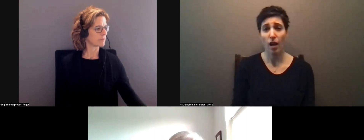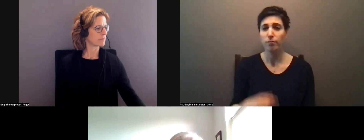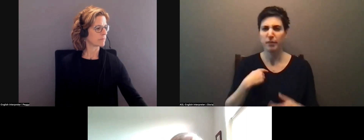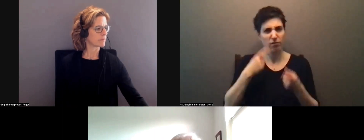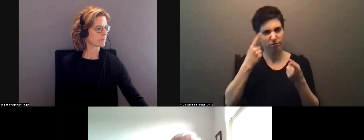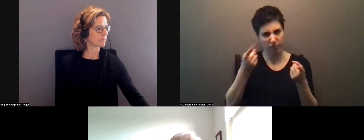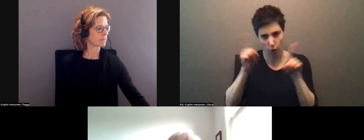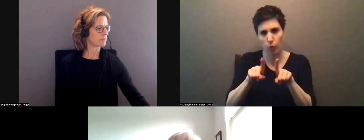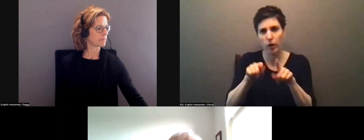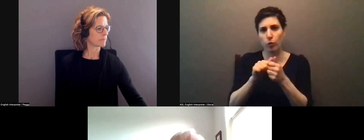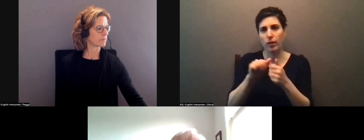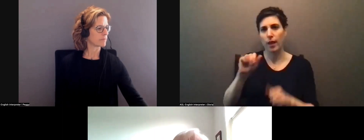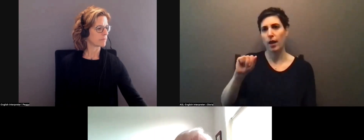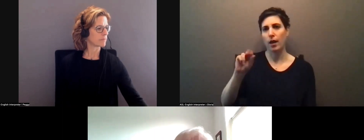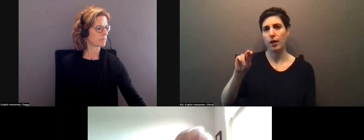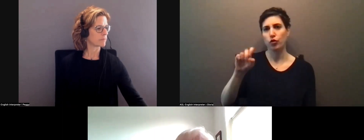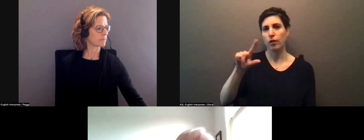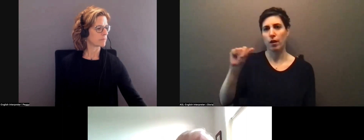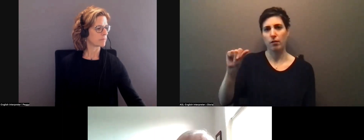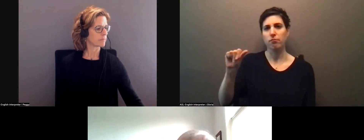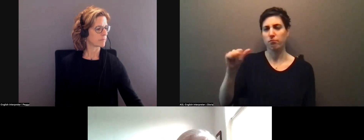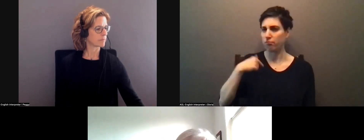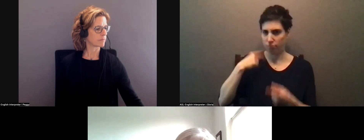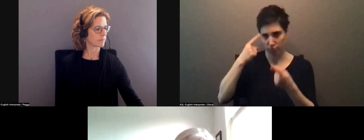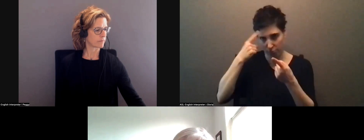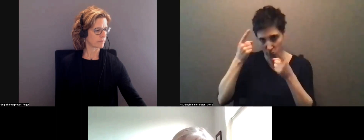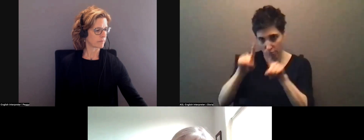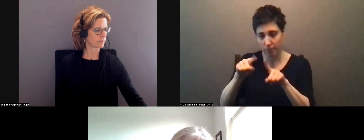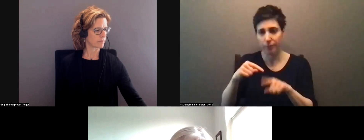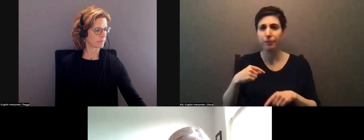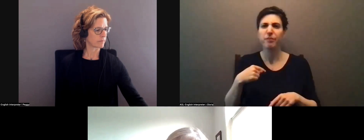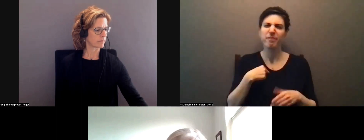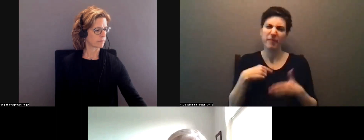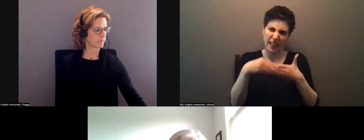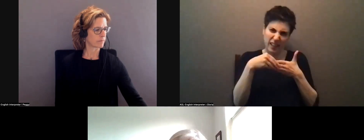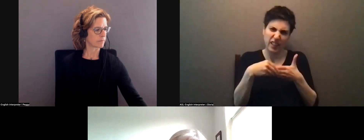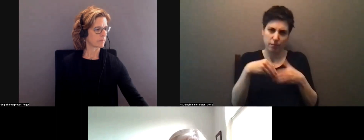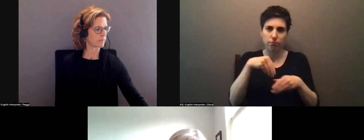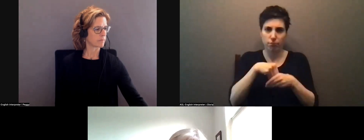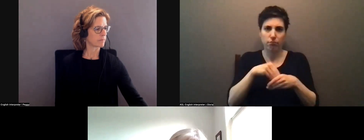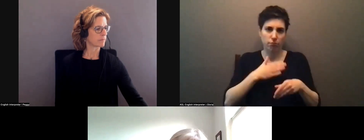the things, being the leader of an organization,